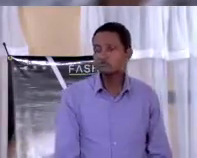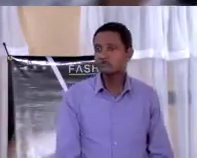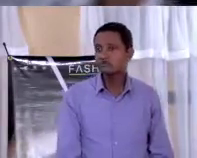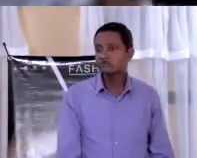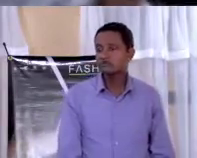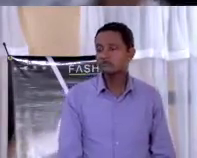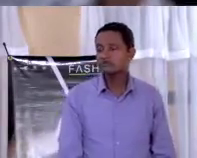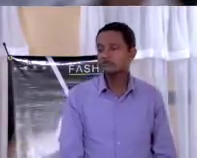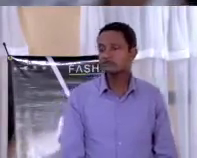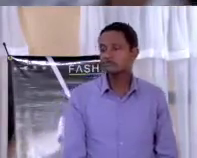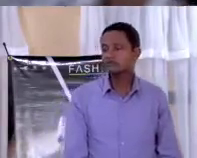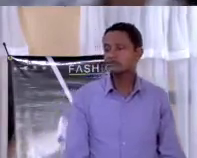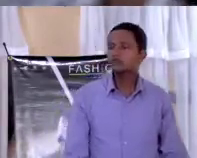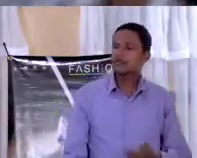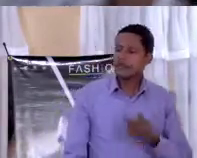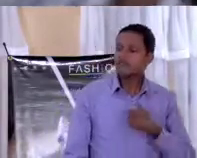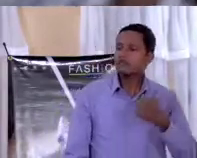etc.